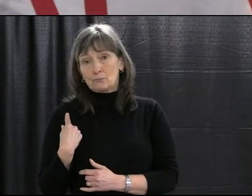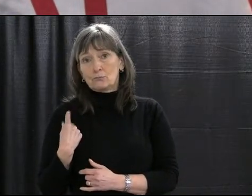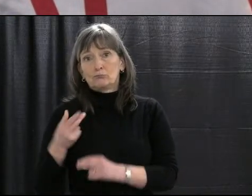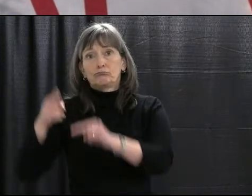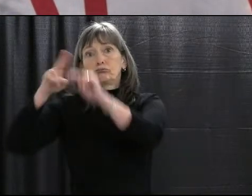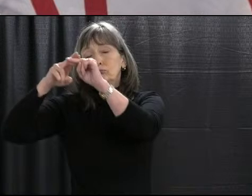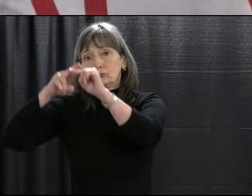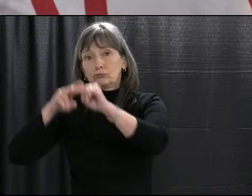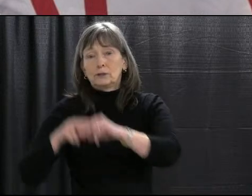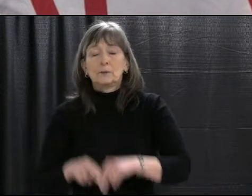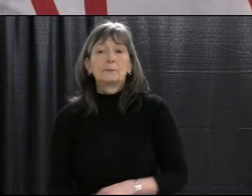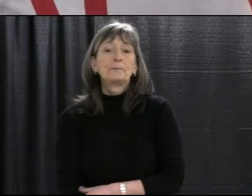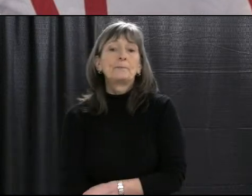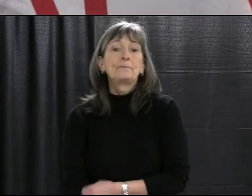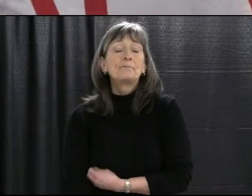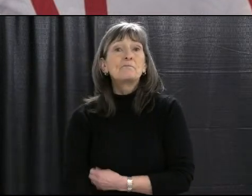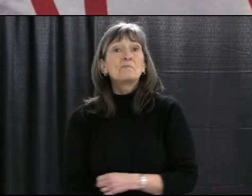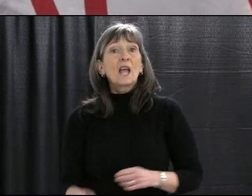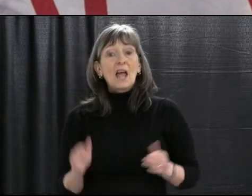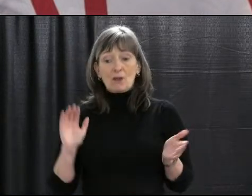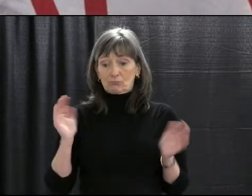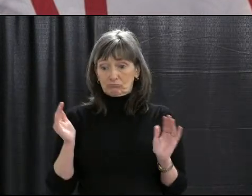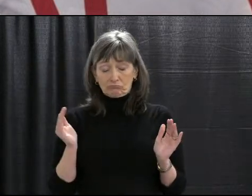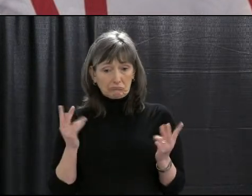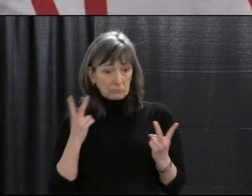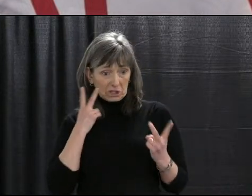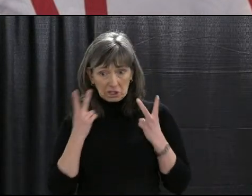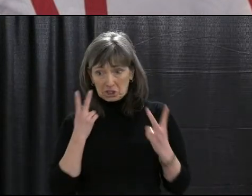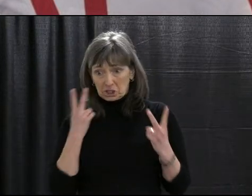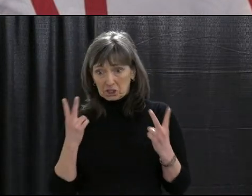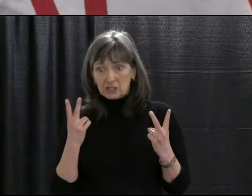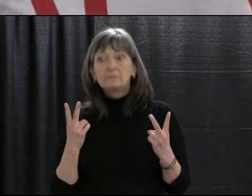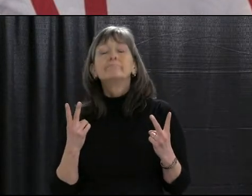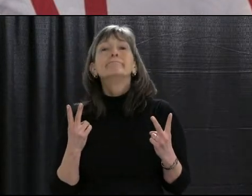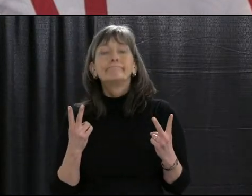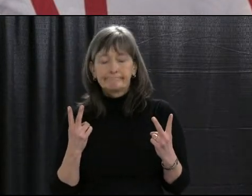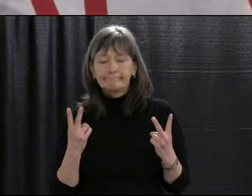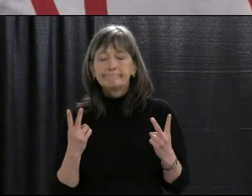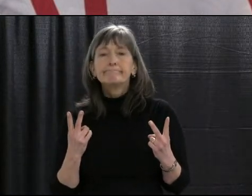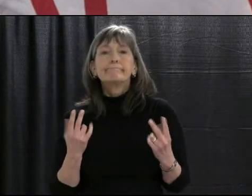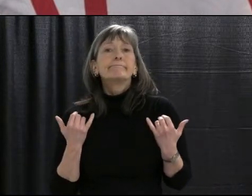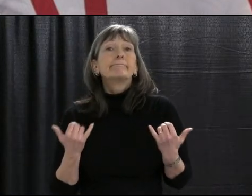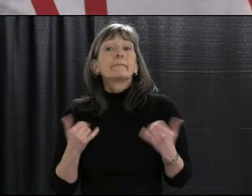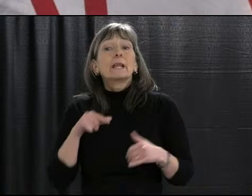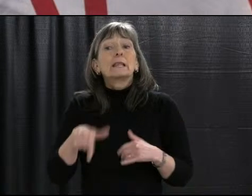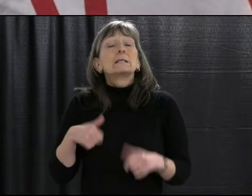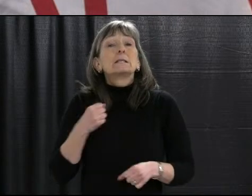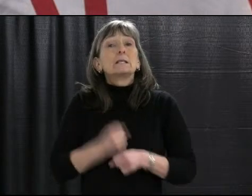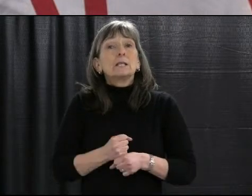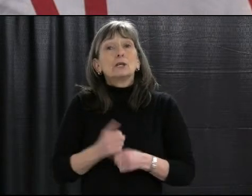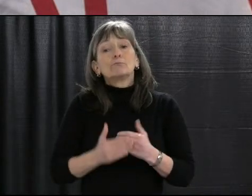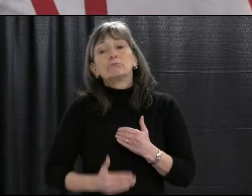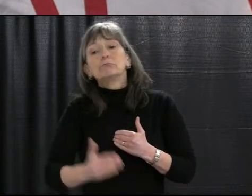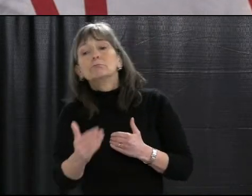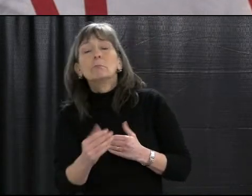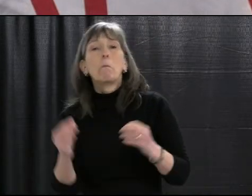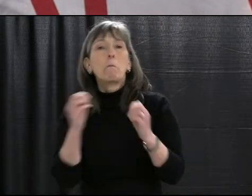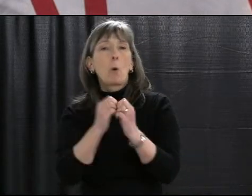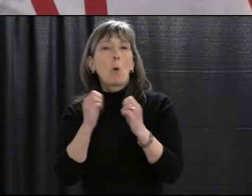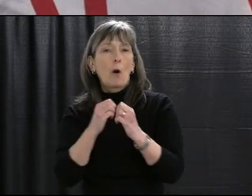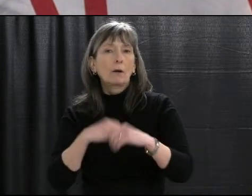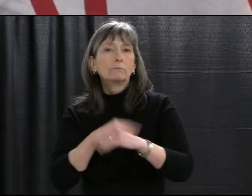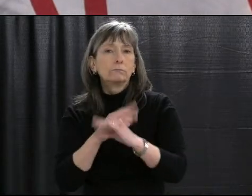Building on the outcomes we've seen through these treatments, we plan to reach more people this year and beyond